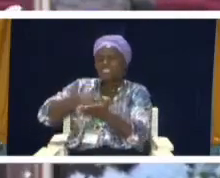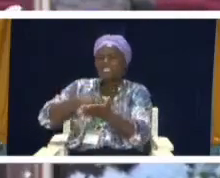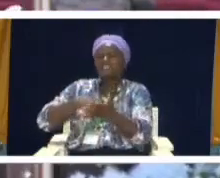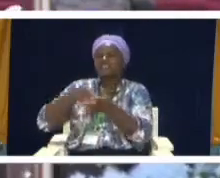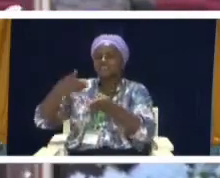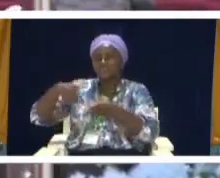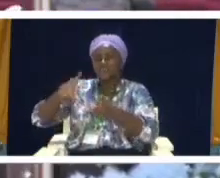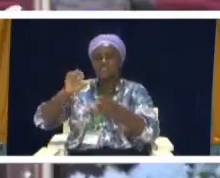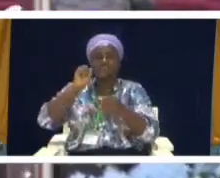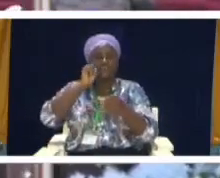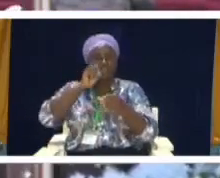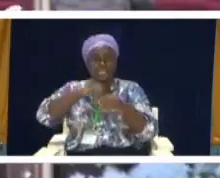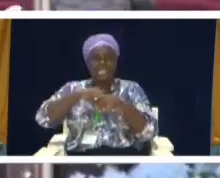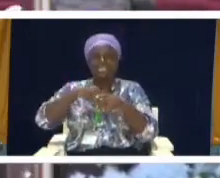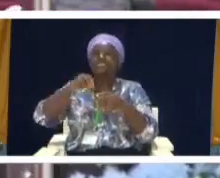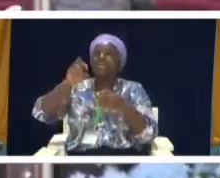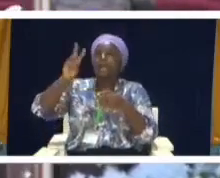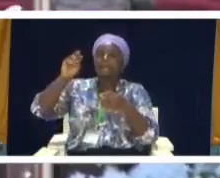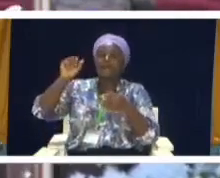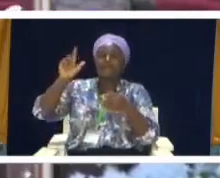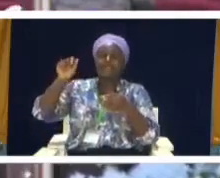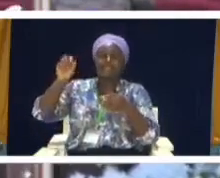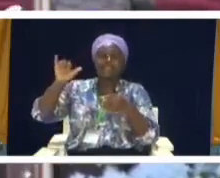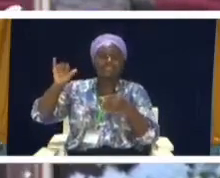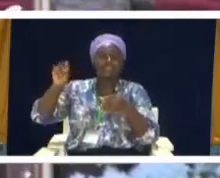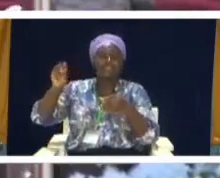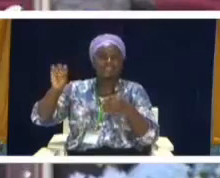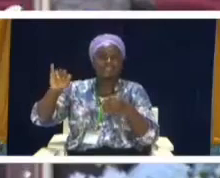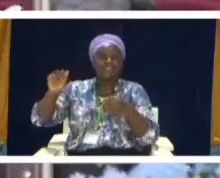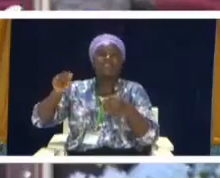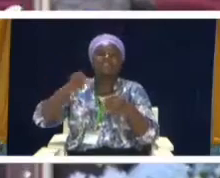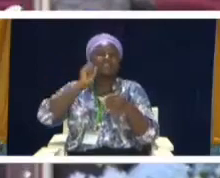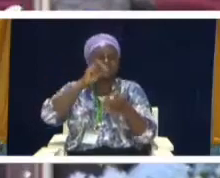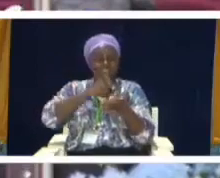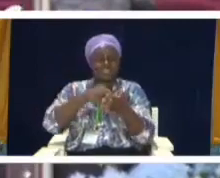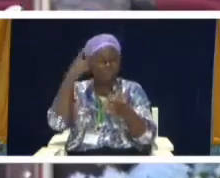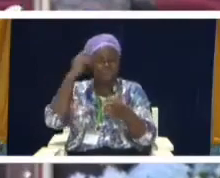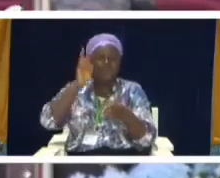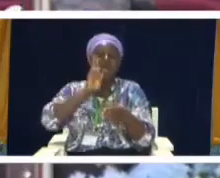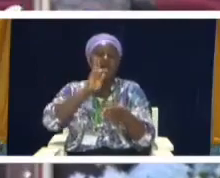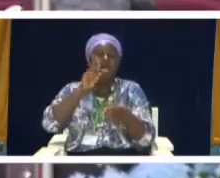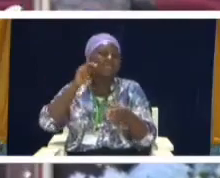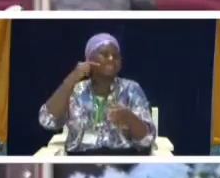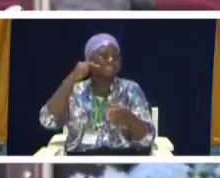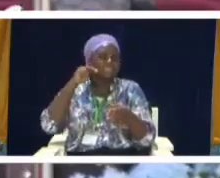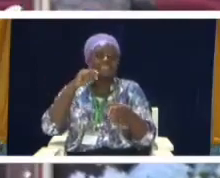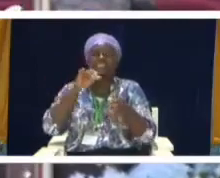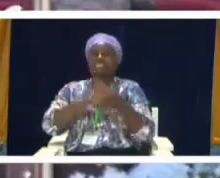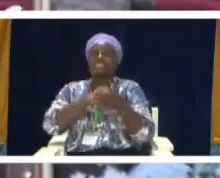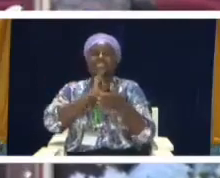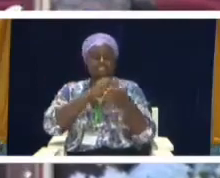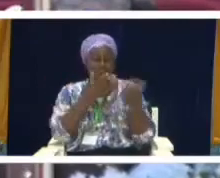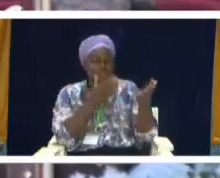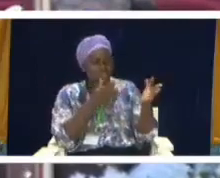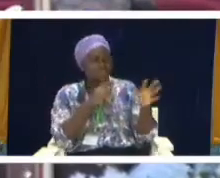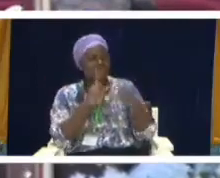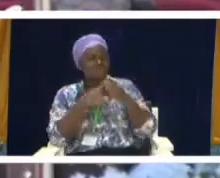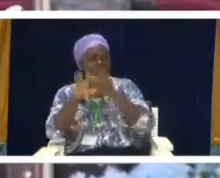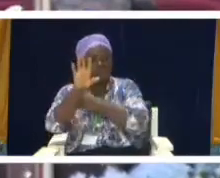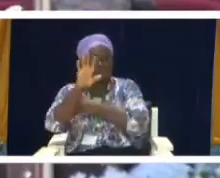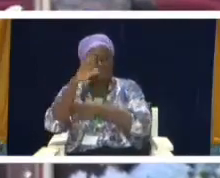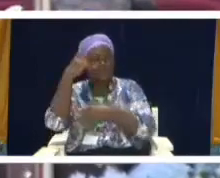she stood in the gap for her niece, who had been waiting for the fruit of the womb for 6 years and gone through